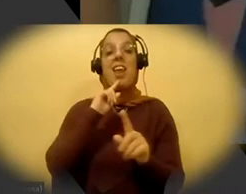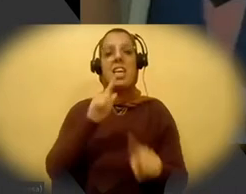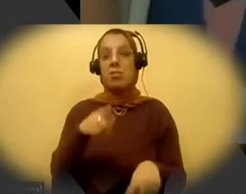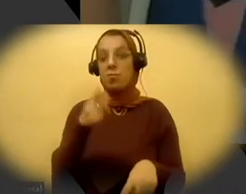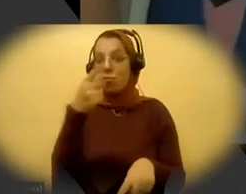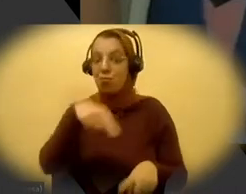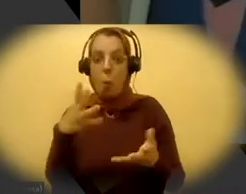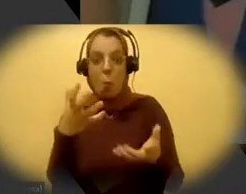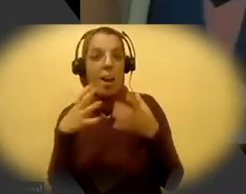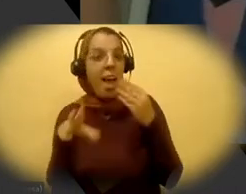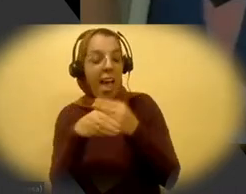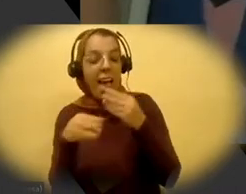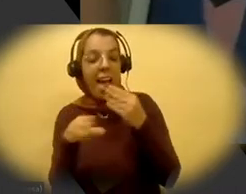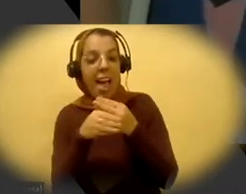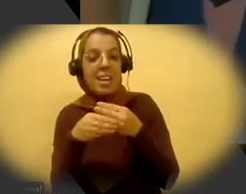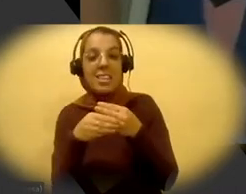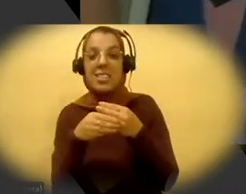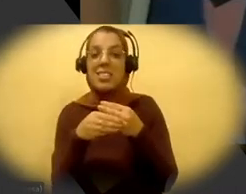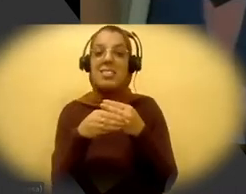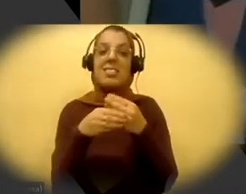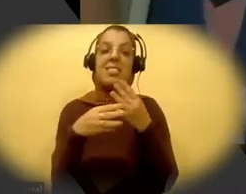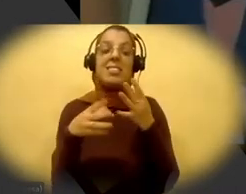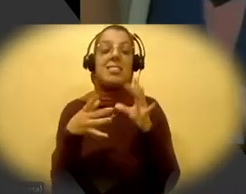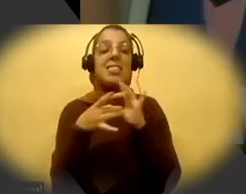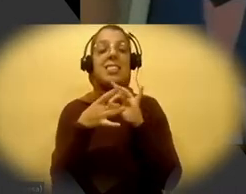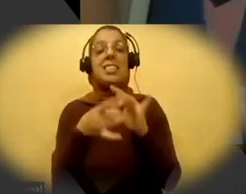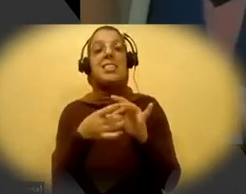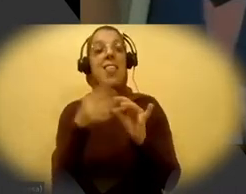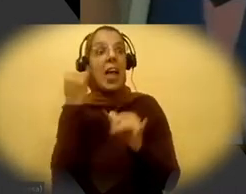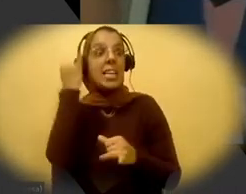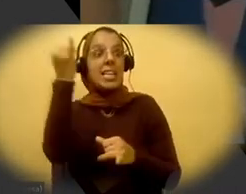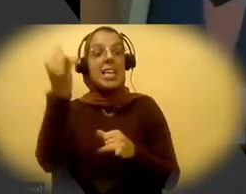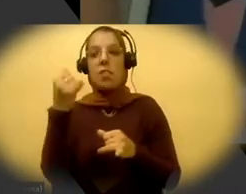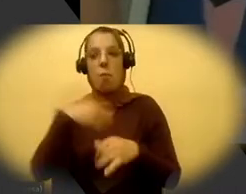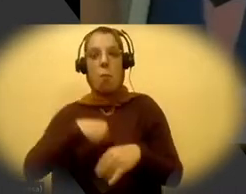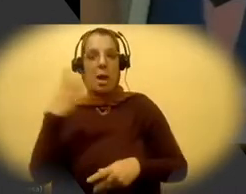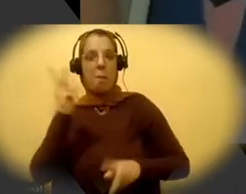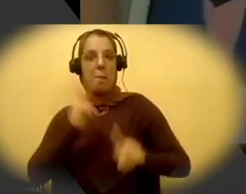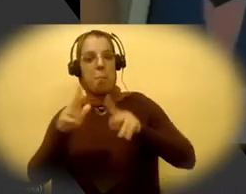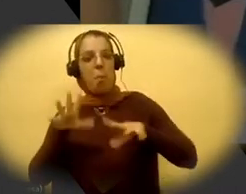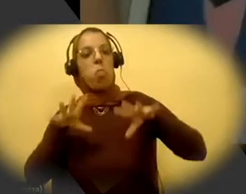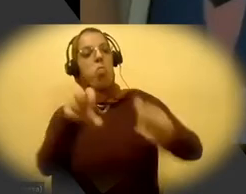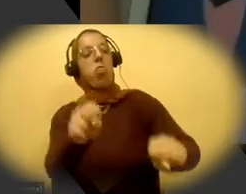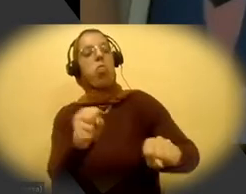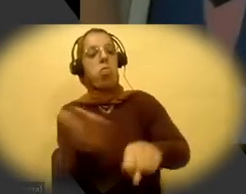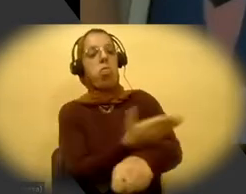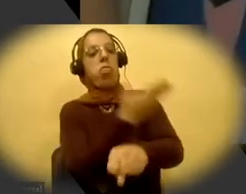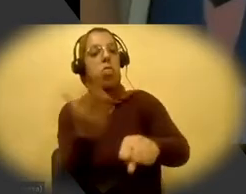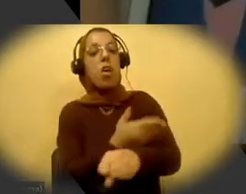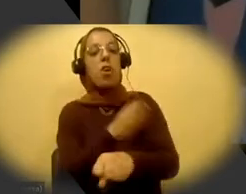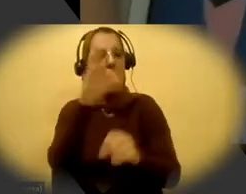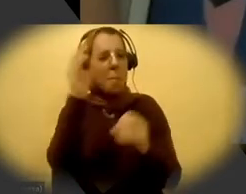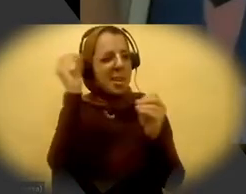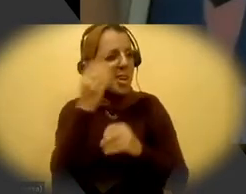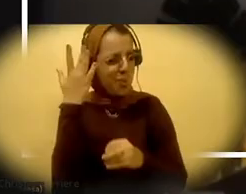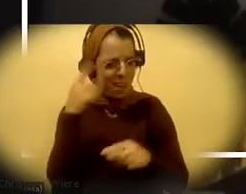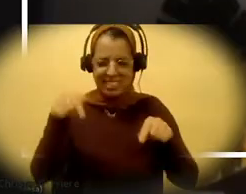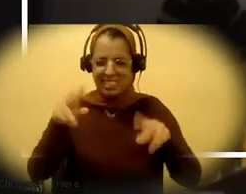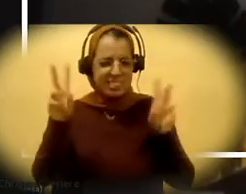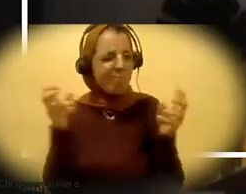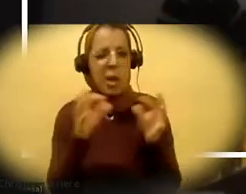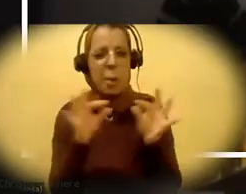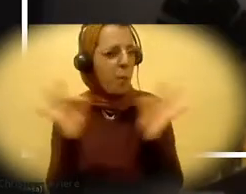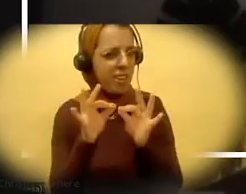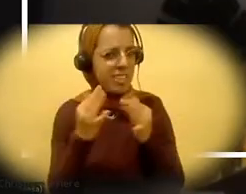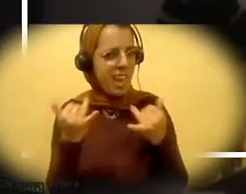you know, the concept of gentrification, your opinions, why do these issues matter? And maybe